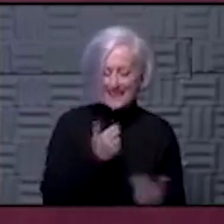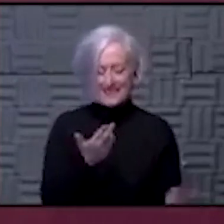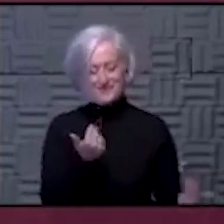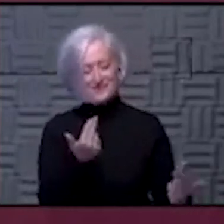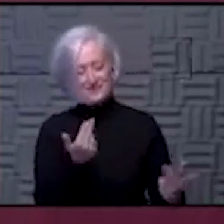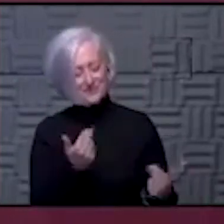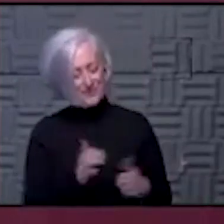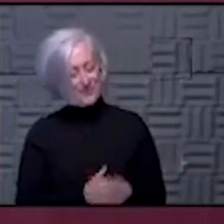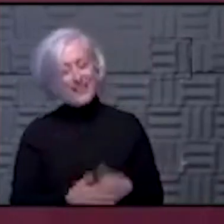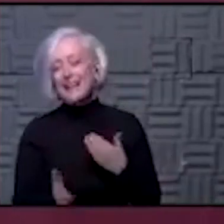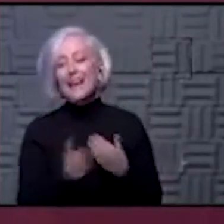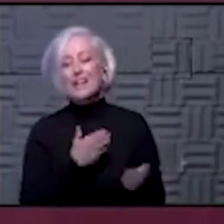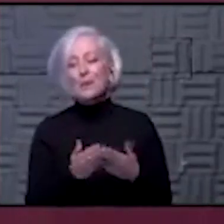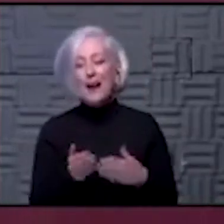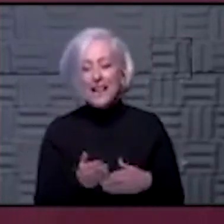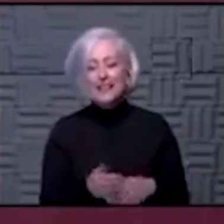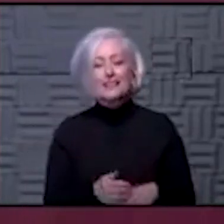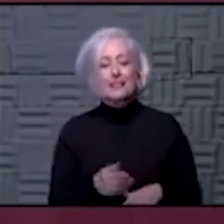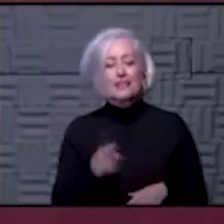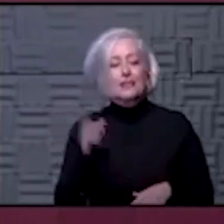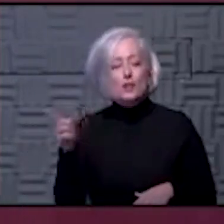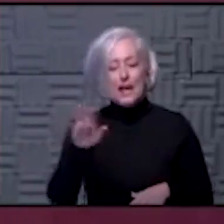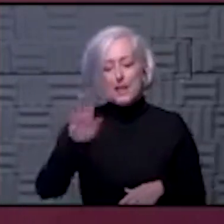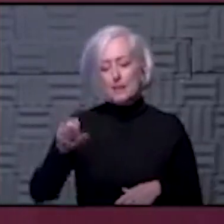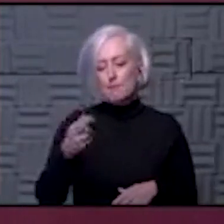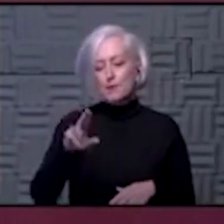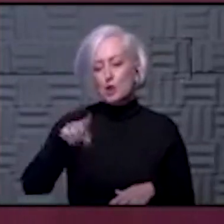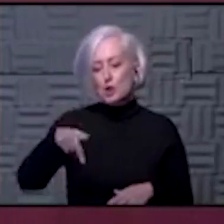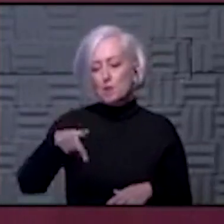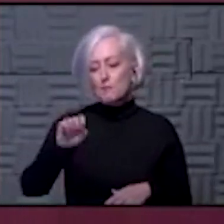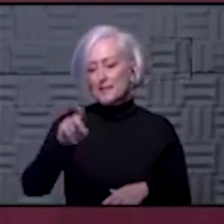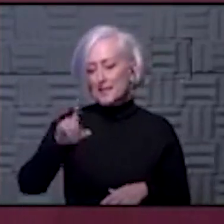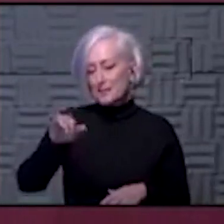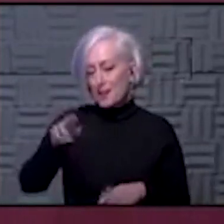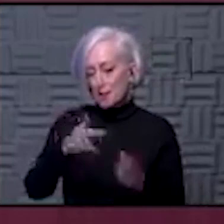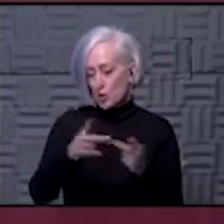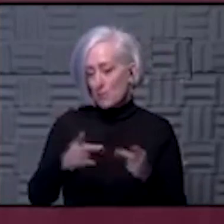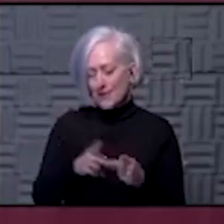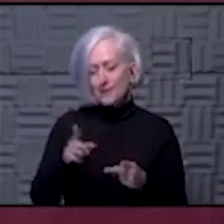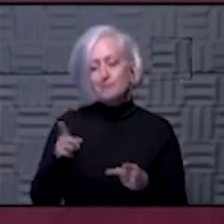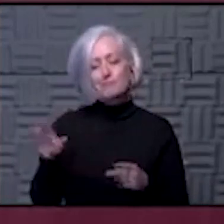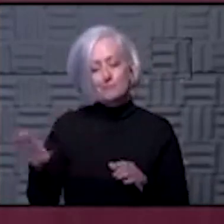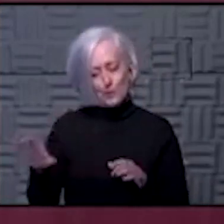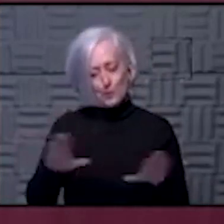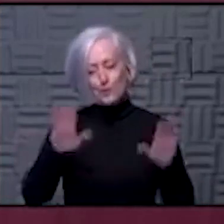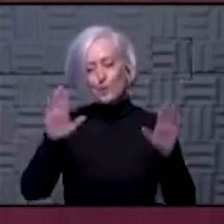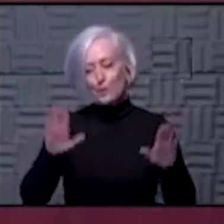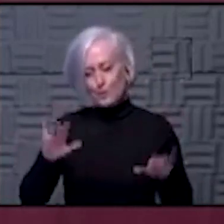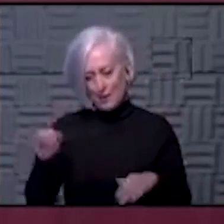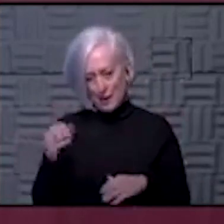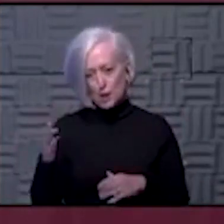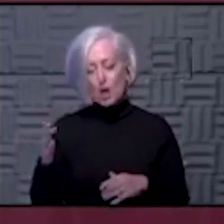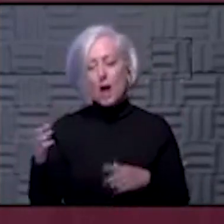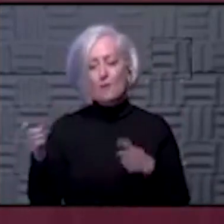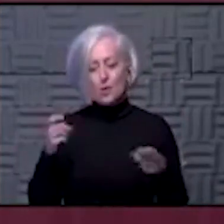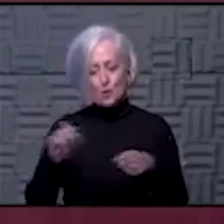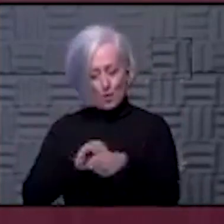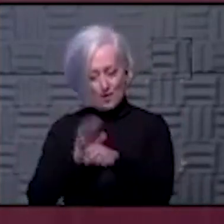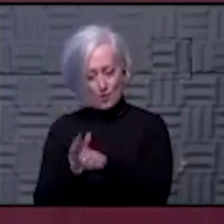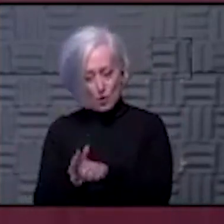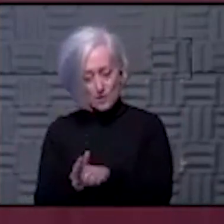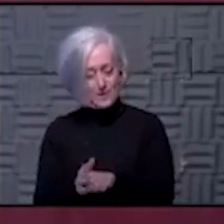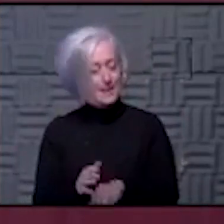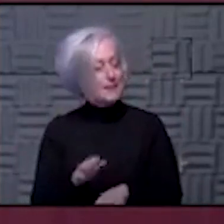So she is over at Bishop Spencer Place. Well, they've done a great job on infection control, but she won't be coming out with us because she's